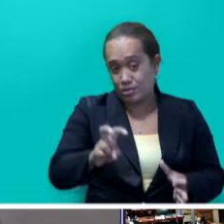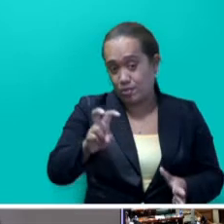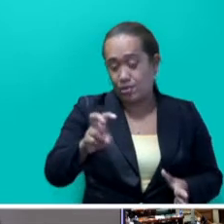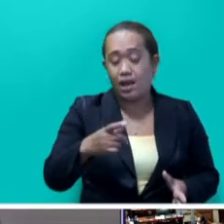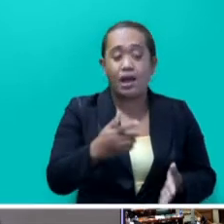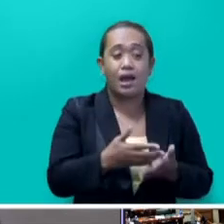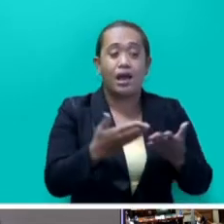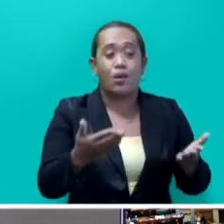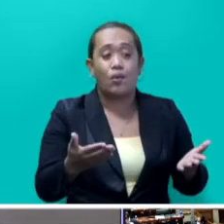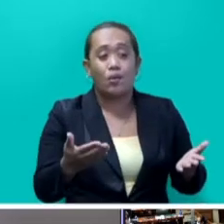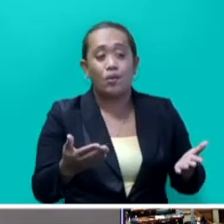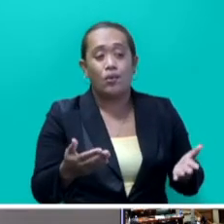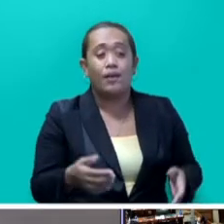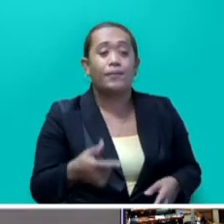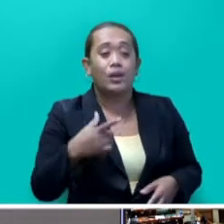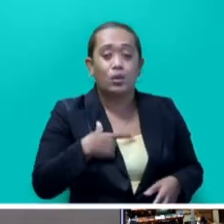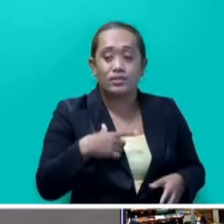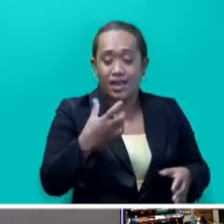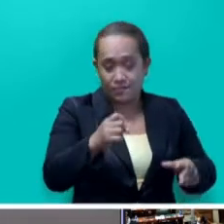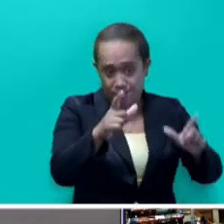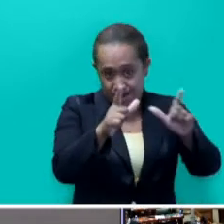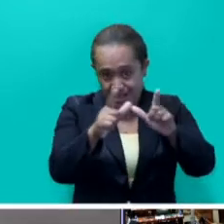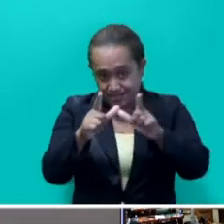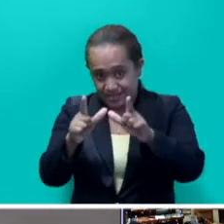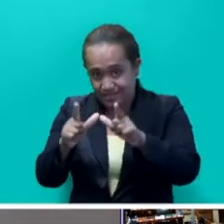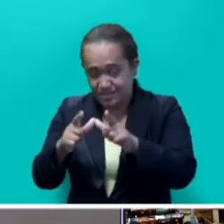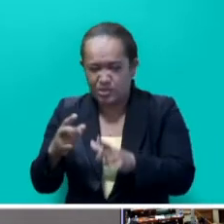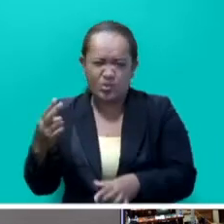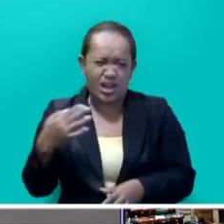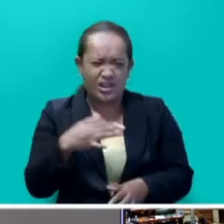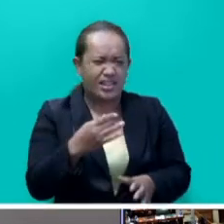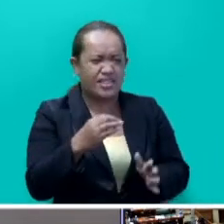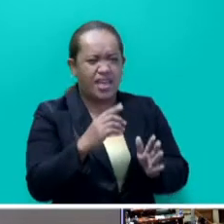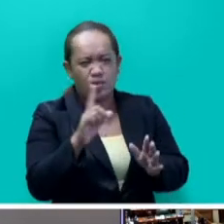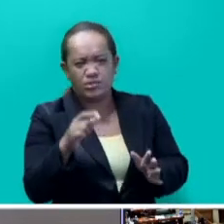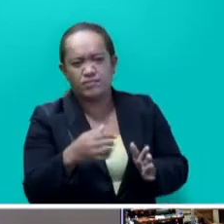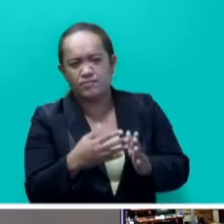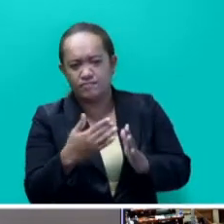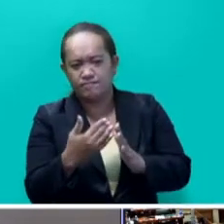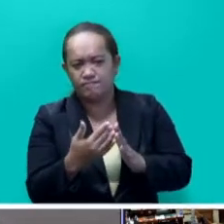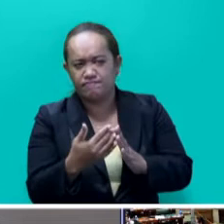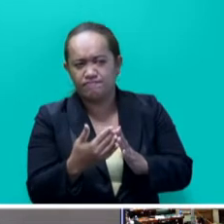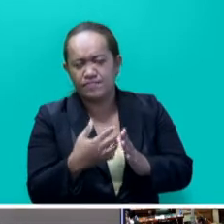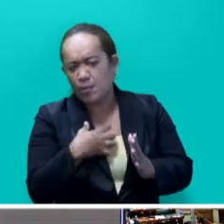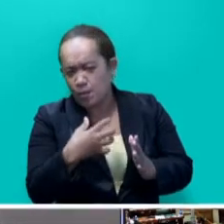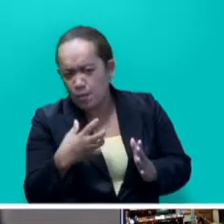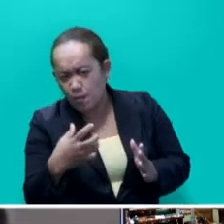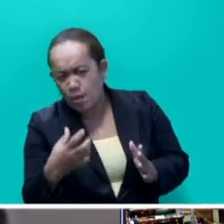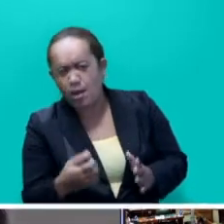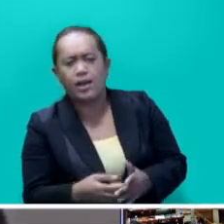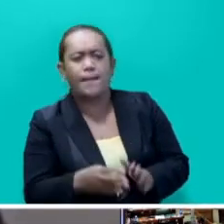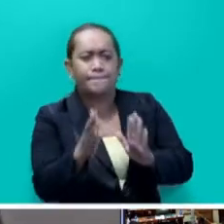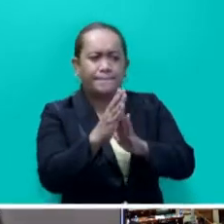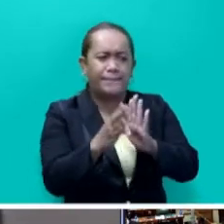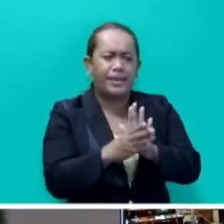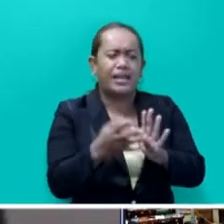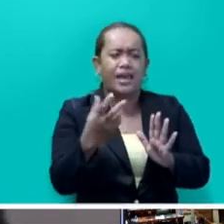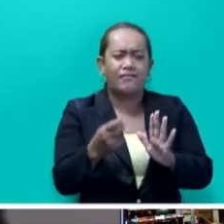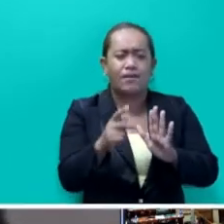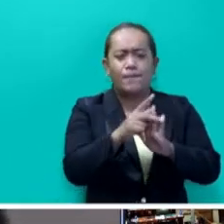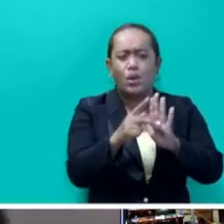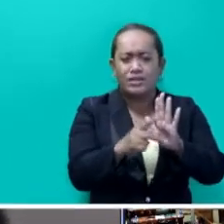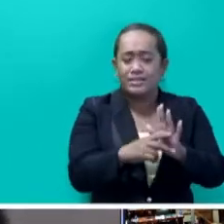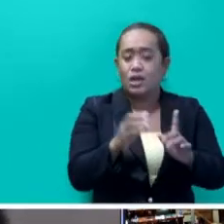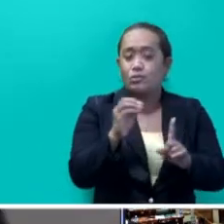259,400 land transport operators and license holders in Fiji. The bill, as mentioned earlier, Honorable Speaker, sir, has six key policy